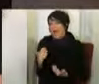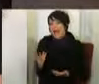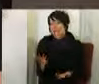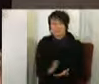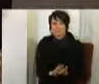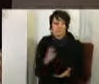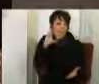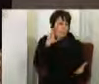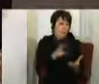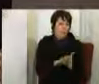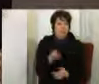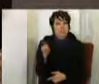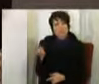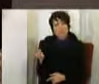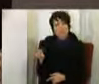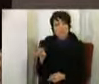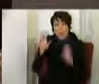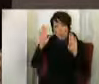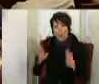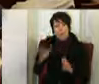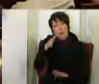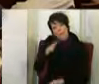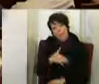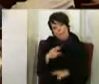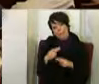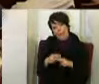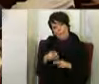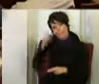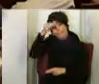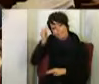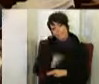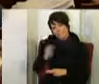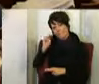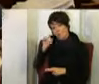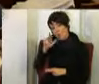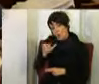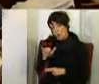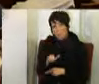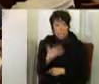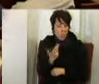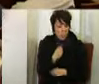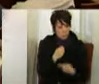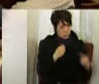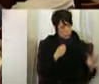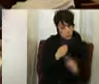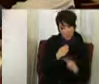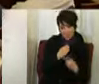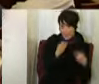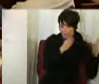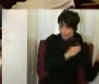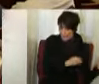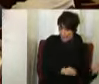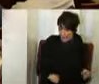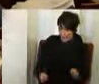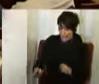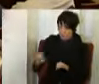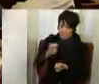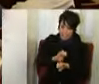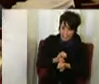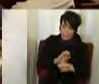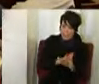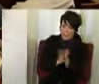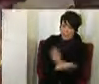to be married to Mary. And so here we have Mary and Joseph betrothed to be married. Everything seems to be